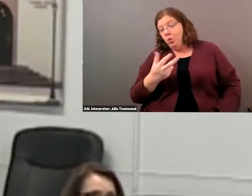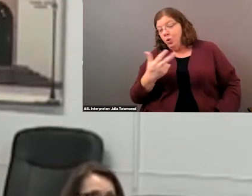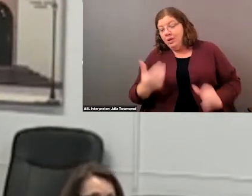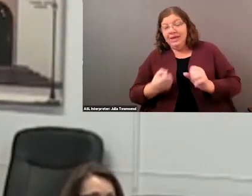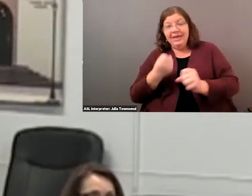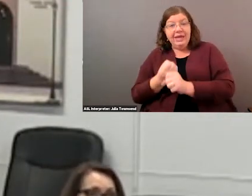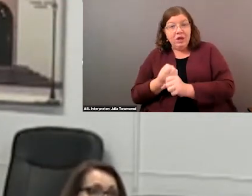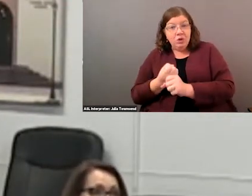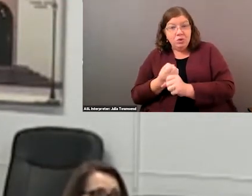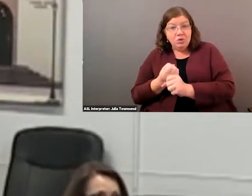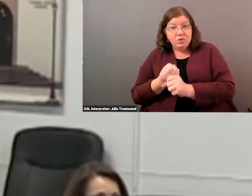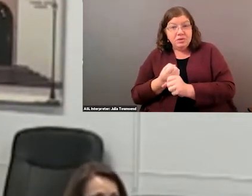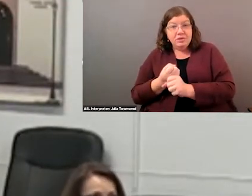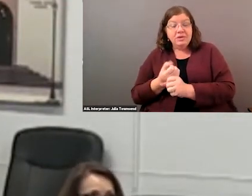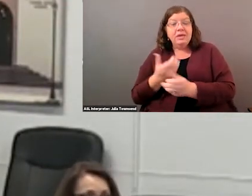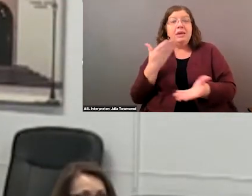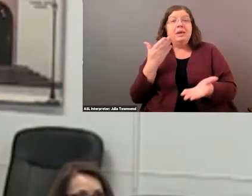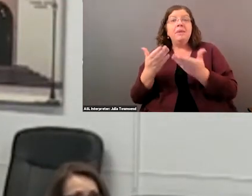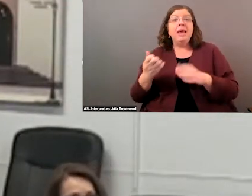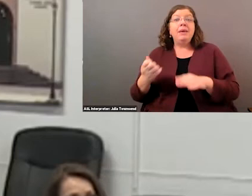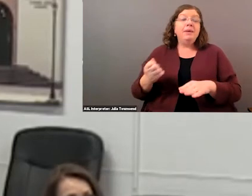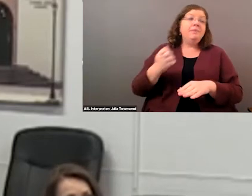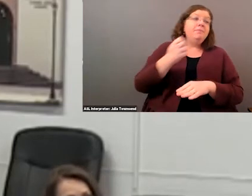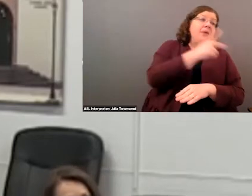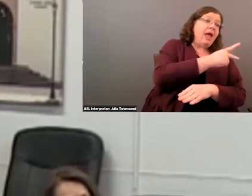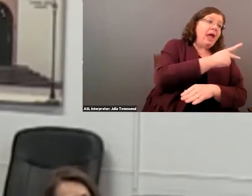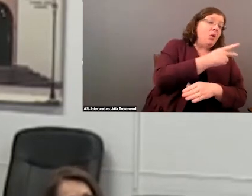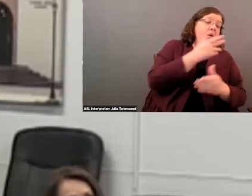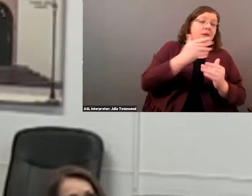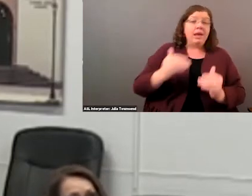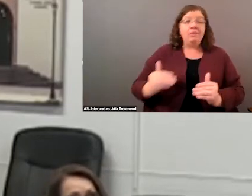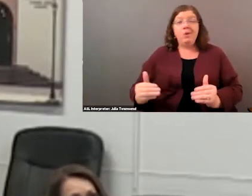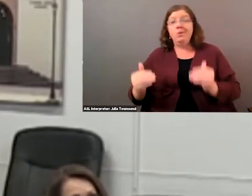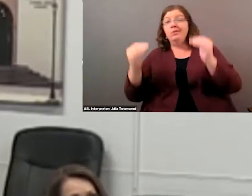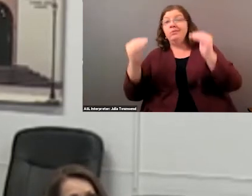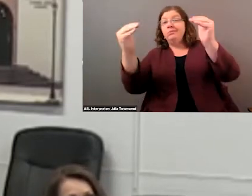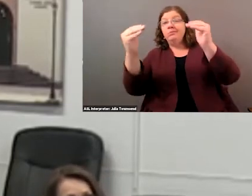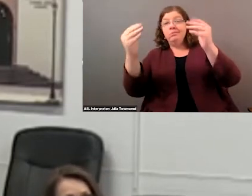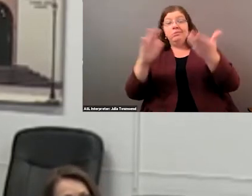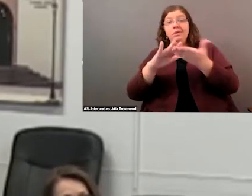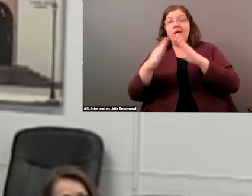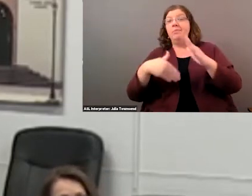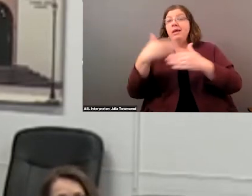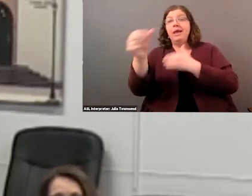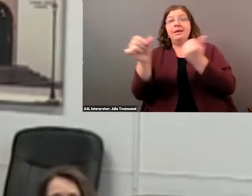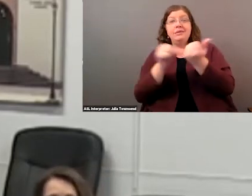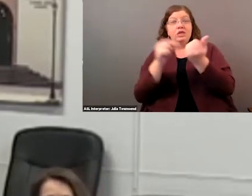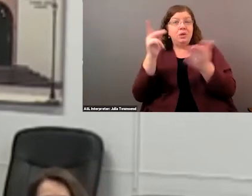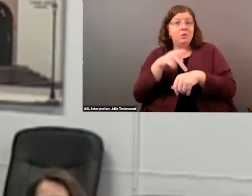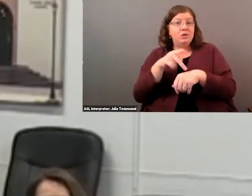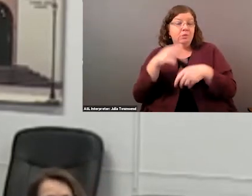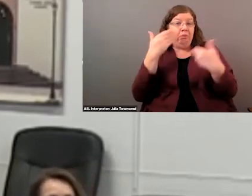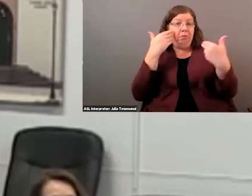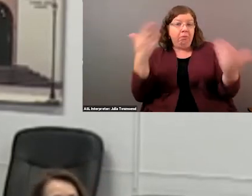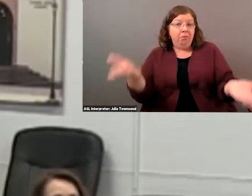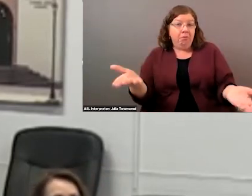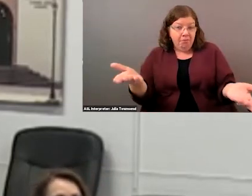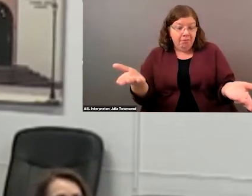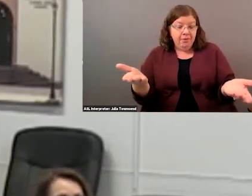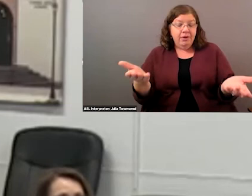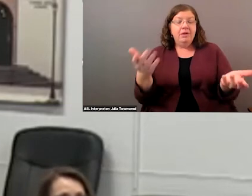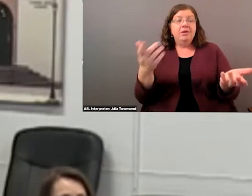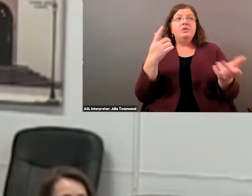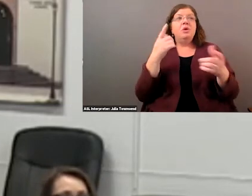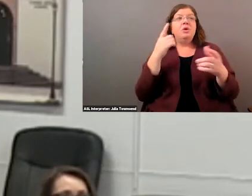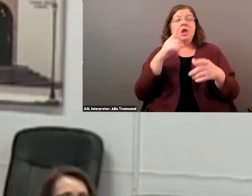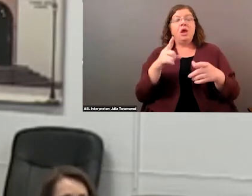Unified and become the next assistant principal. And so there's a pipeline of building leadership in some of this work, but I just want to make sure that I'm clear that they